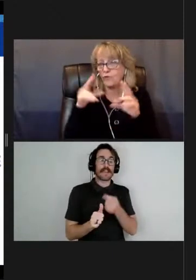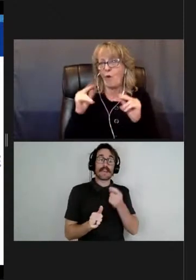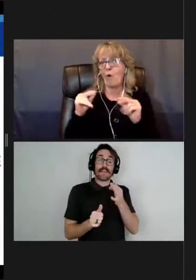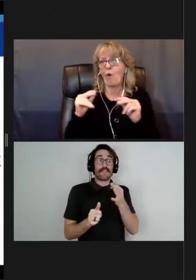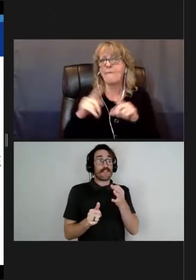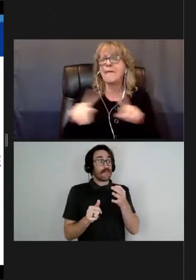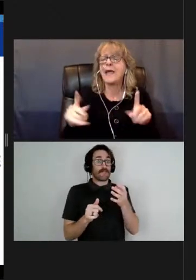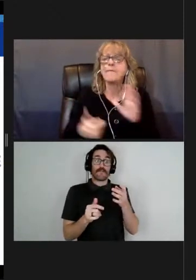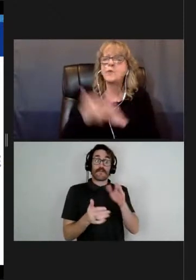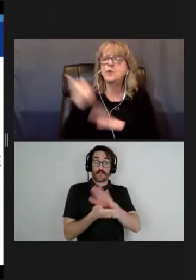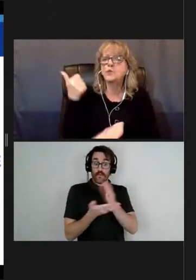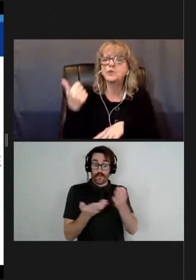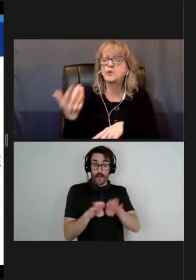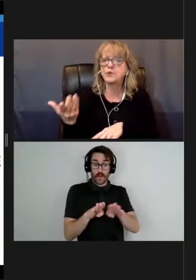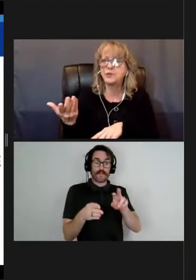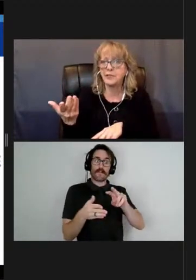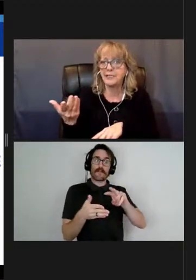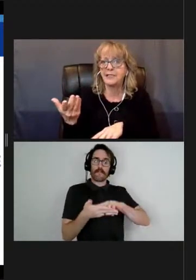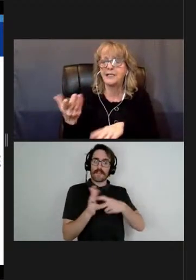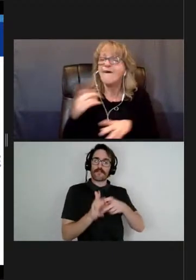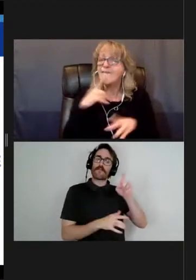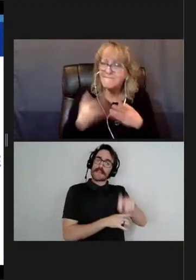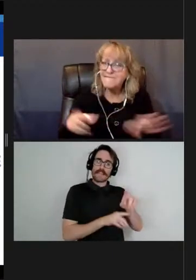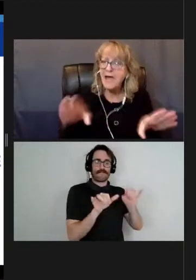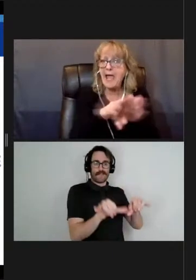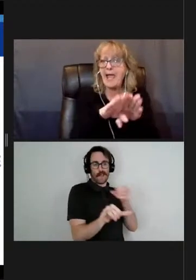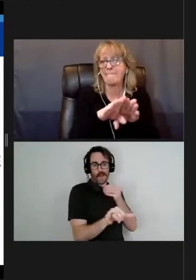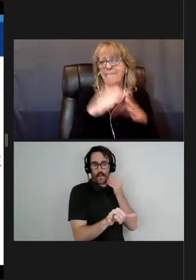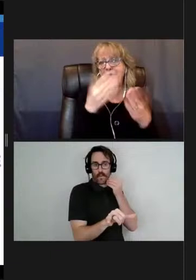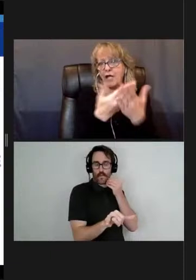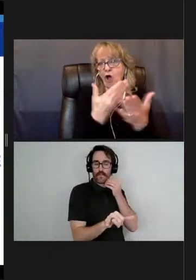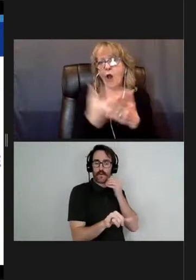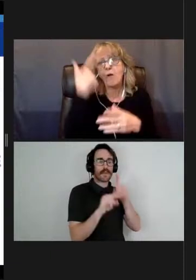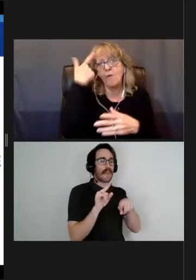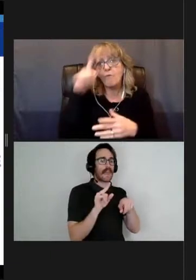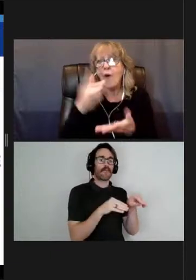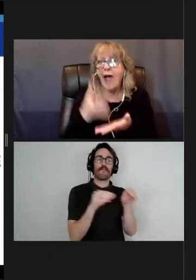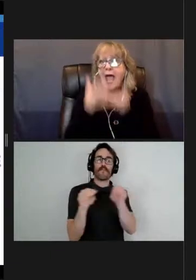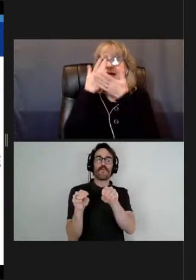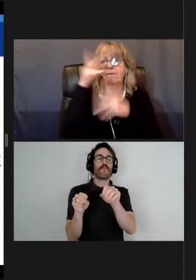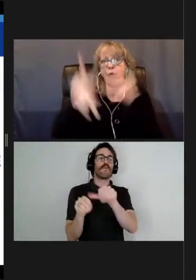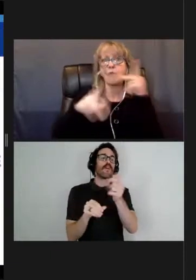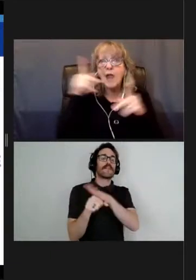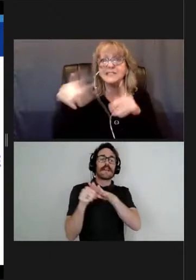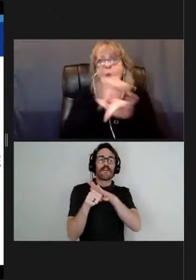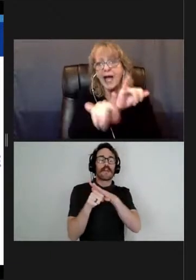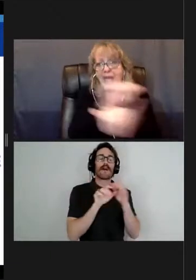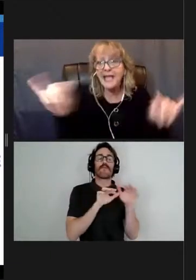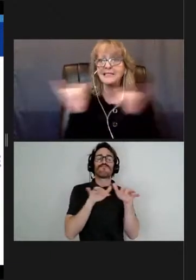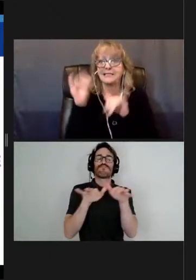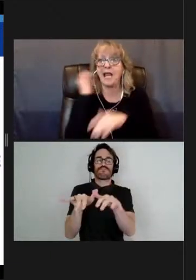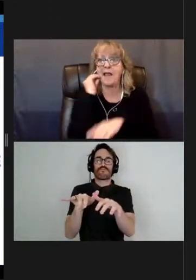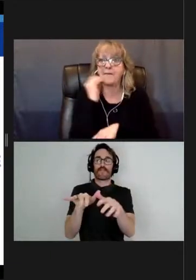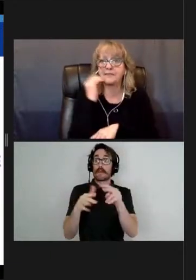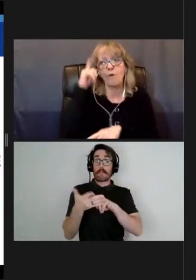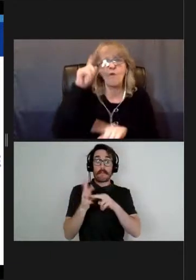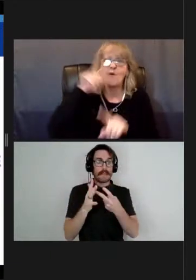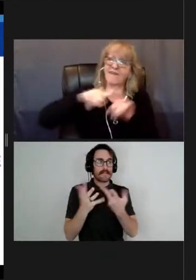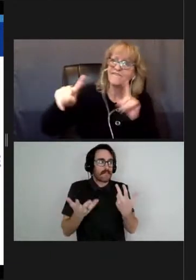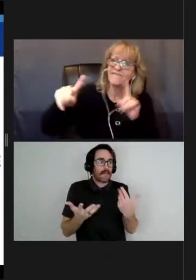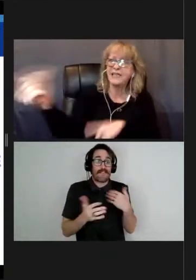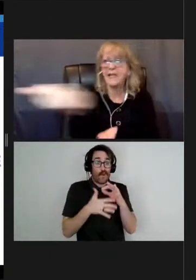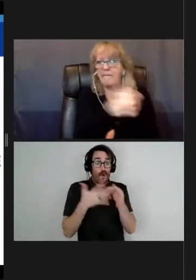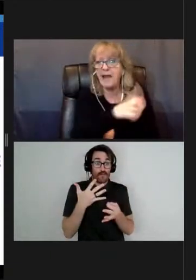stay at home and reduce mobility in order to reduce the opportunities for